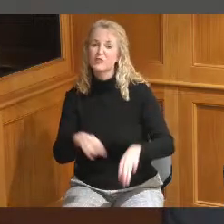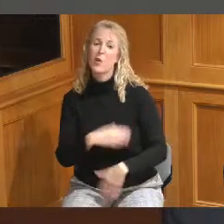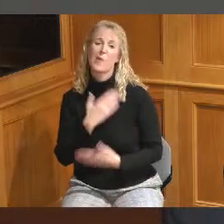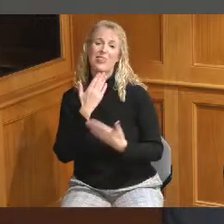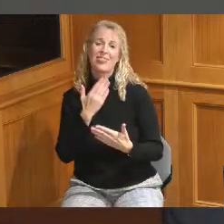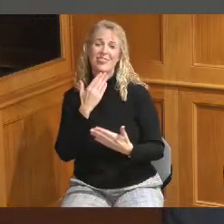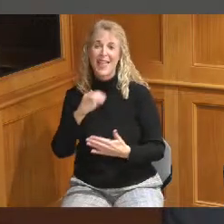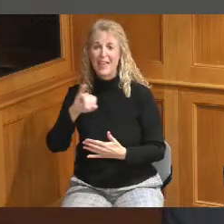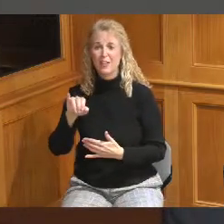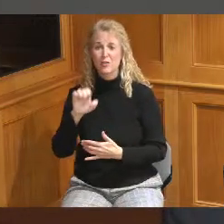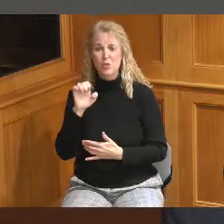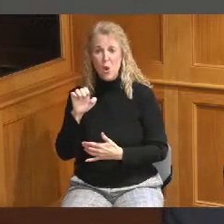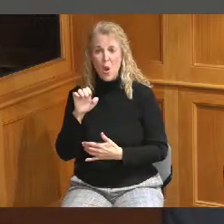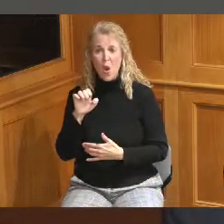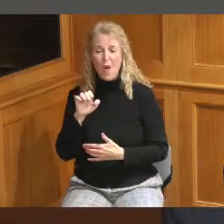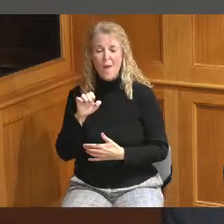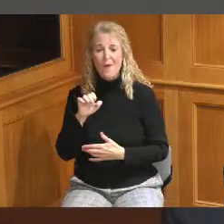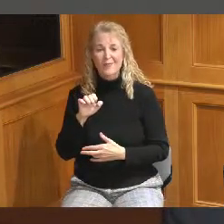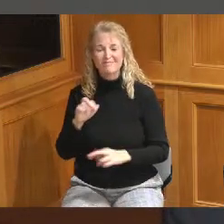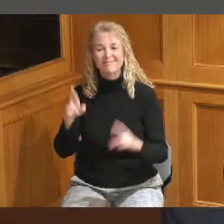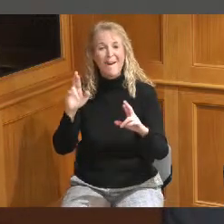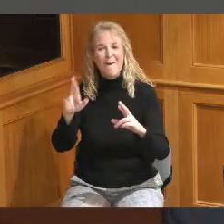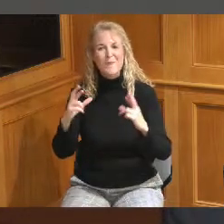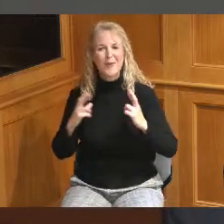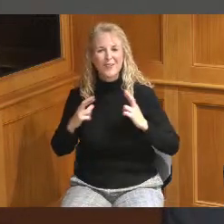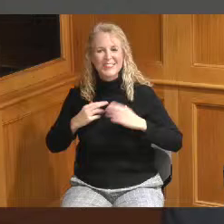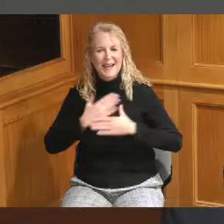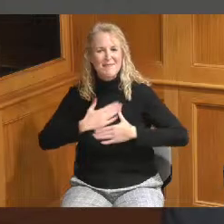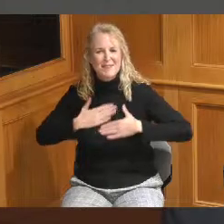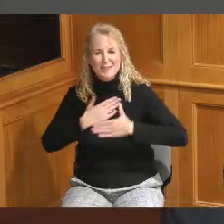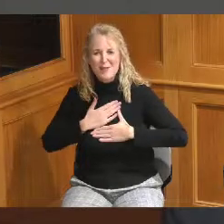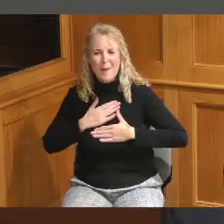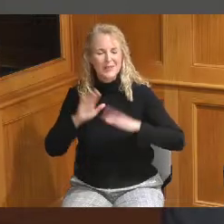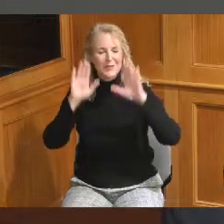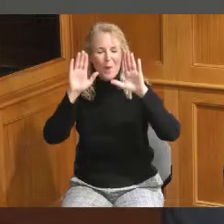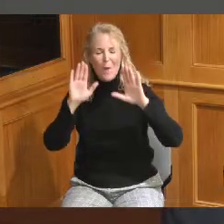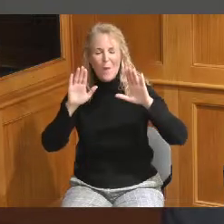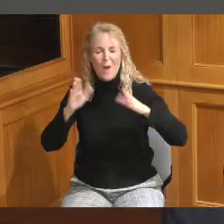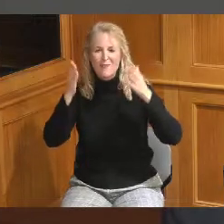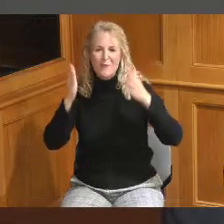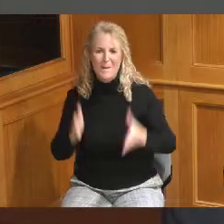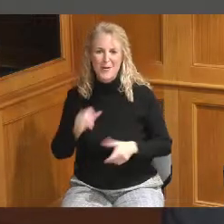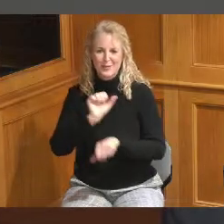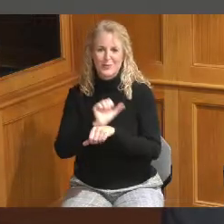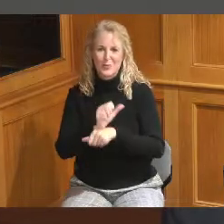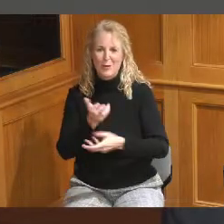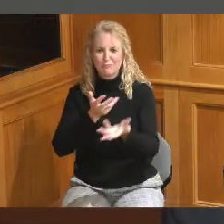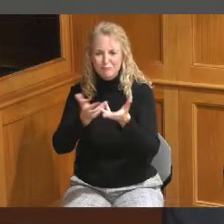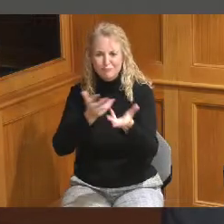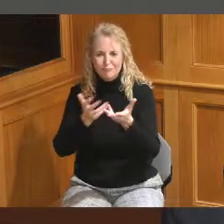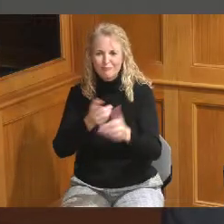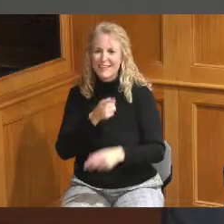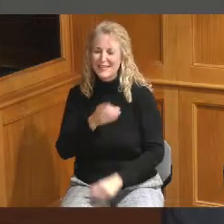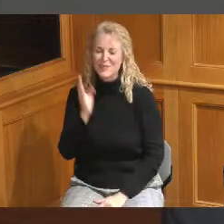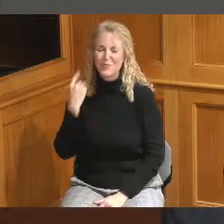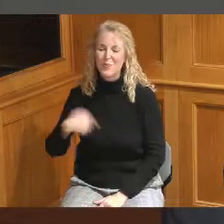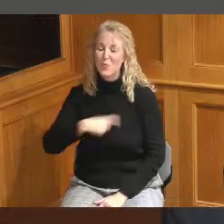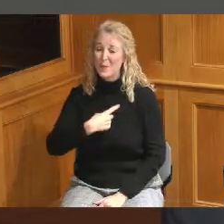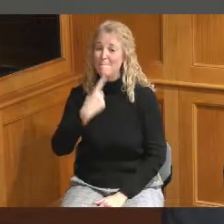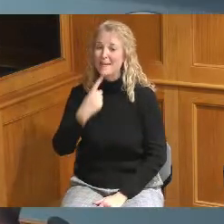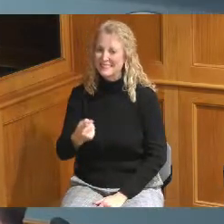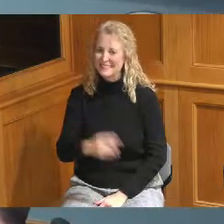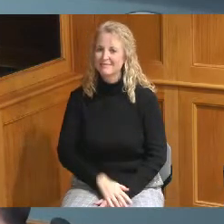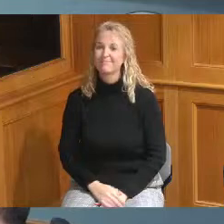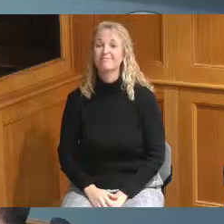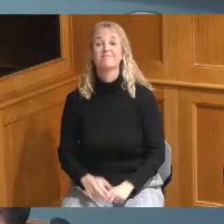thank Joe and wish him the best in his retirement. He has been an absolute pleasure to work with, and he, as you said, Commissioner, he's going to be sorely missed.